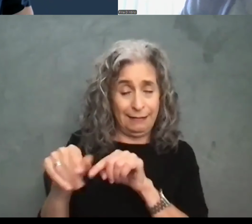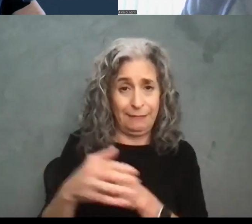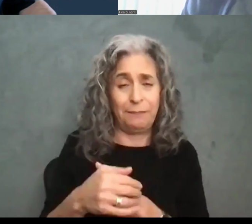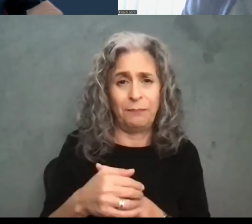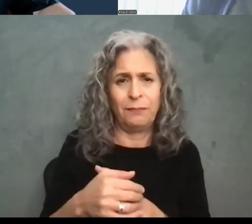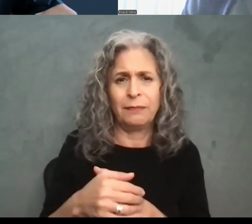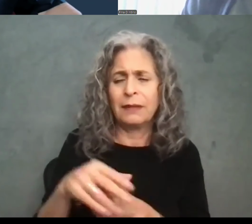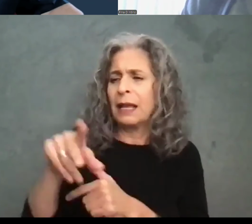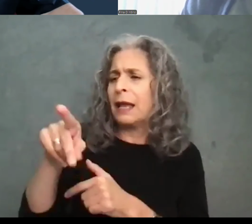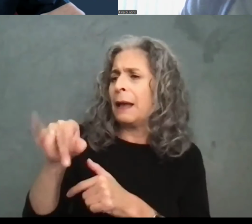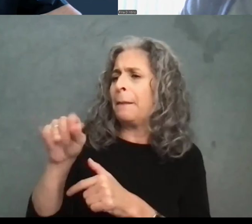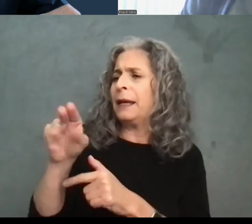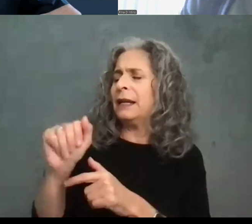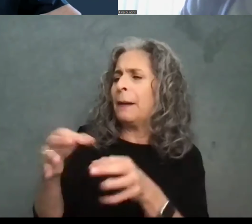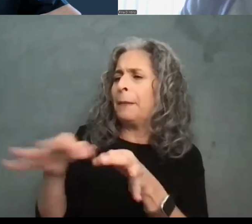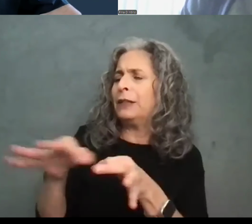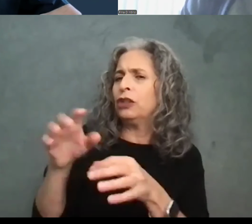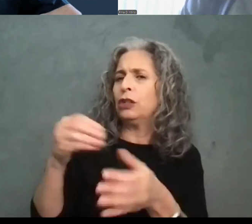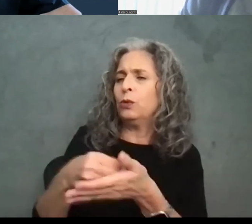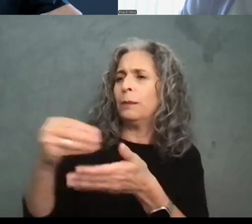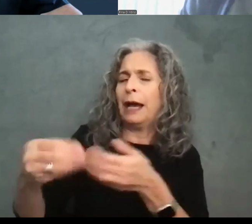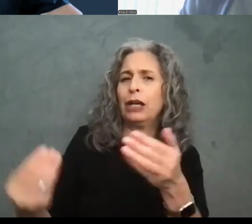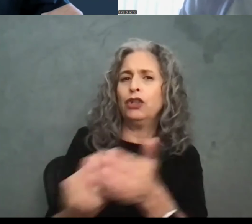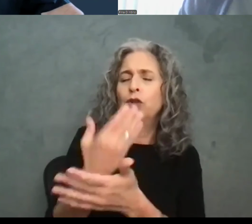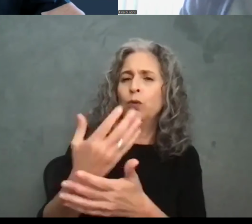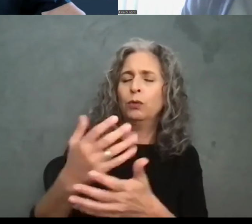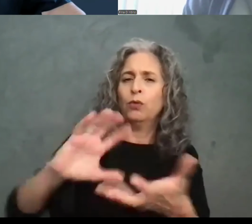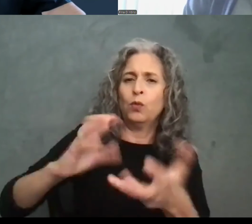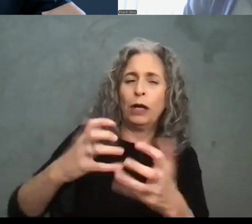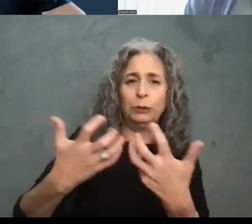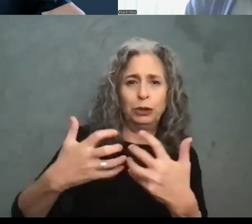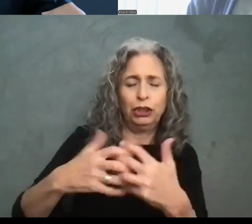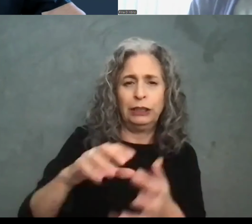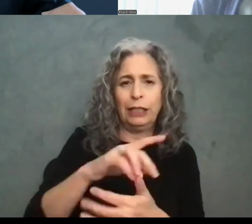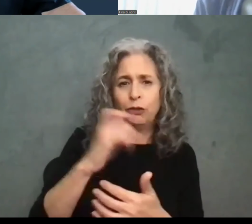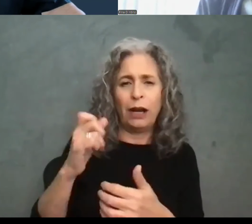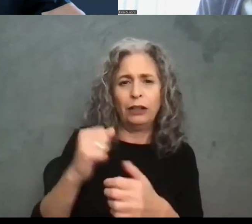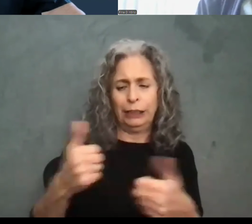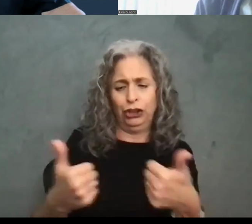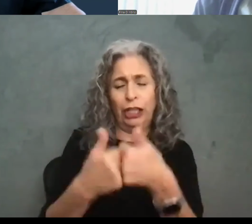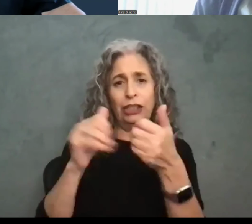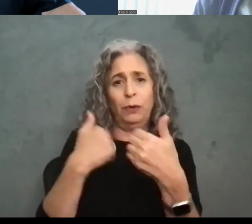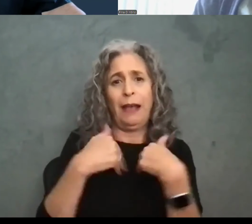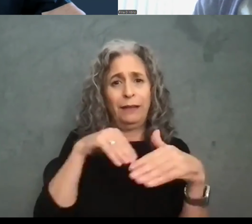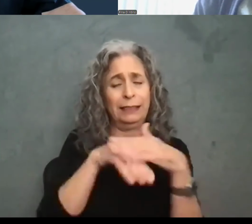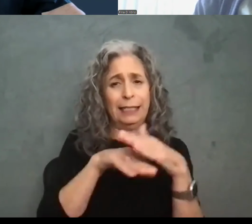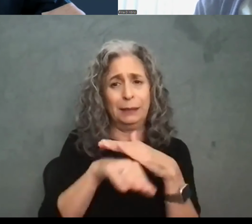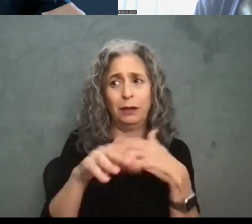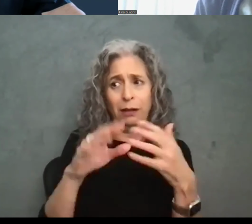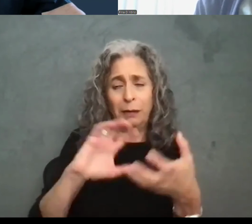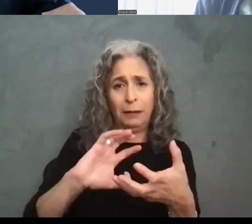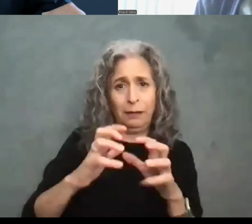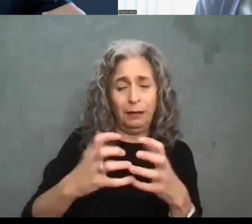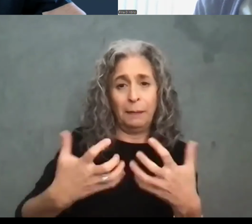Pina mentioned she had to buy a new washer and dryer and found challenges with finding accessible ones. Could you